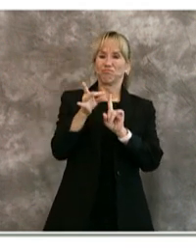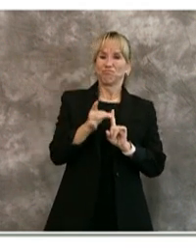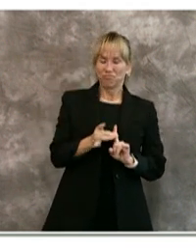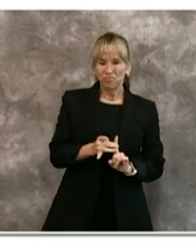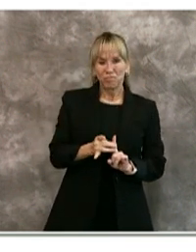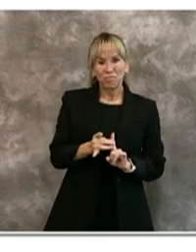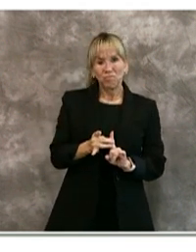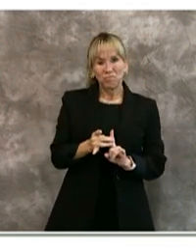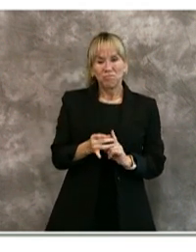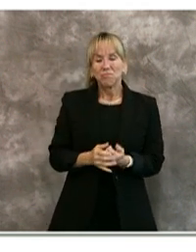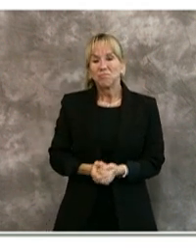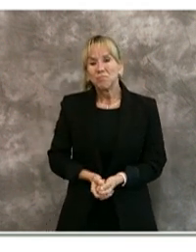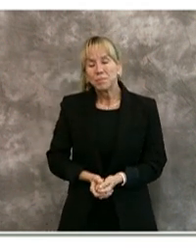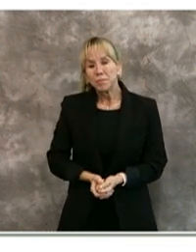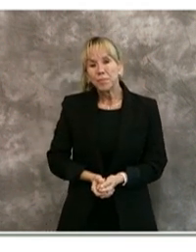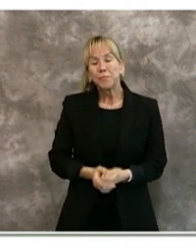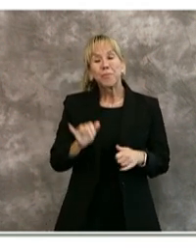cases.